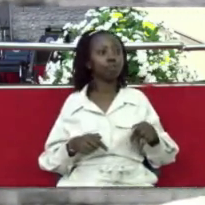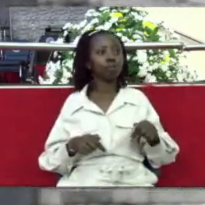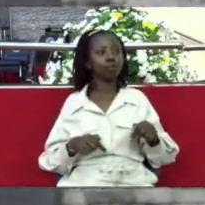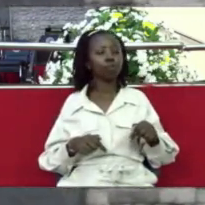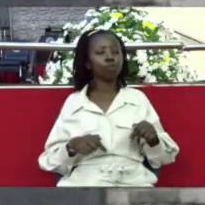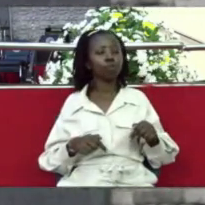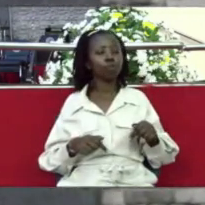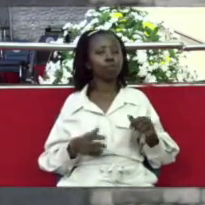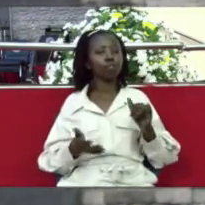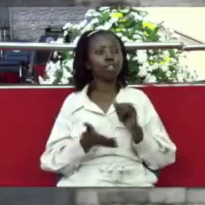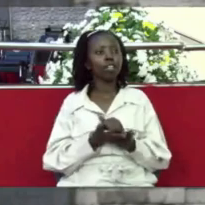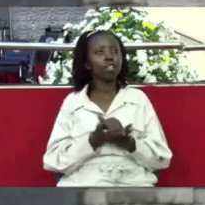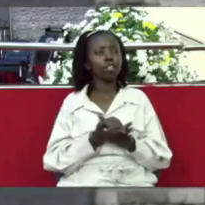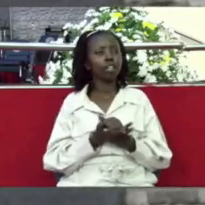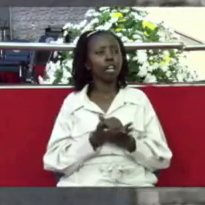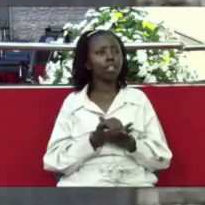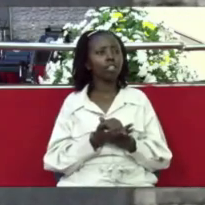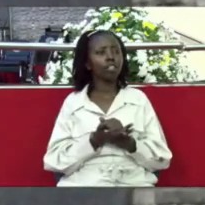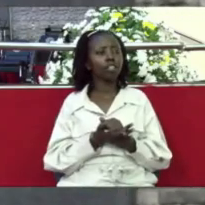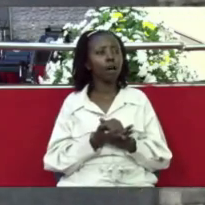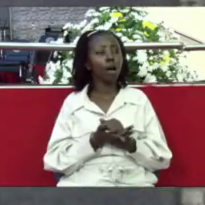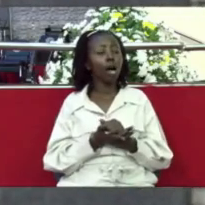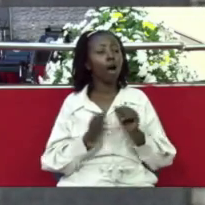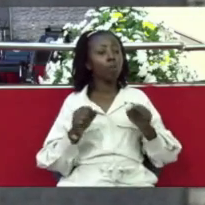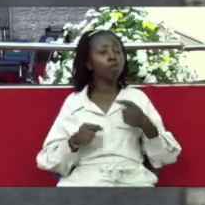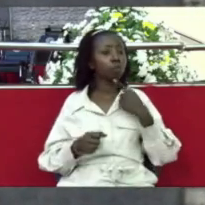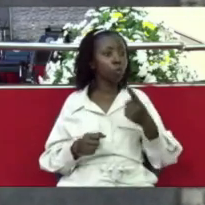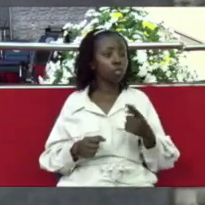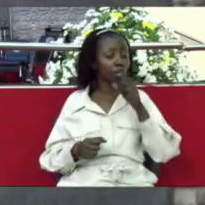that you commit, I'm going to begin to tithe